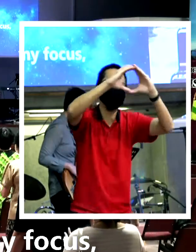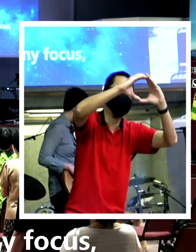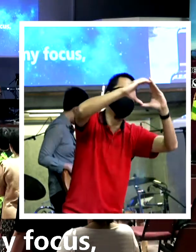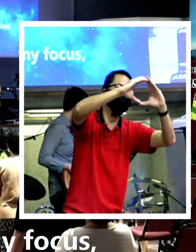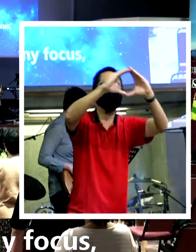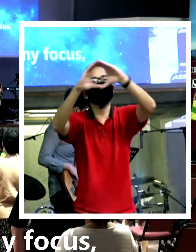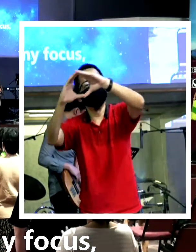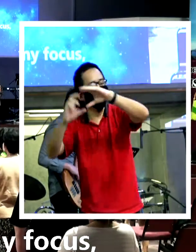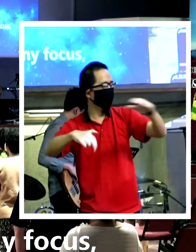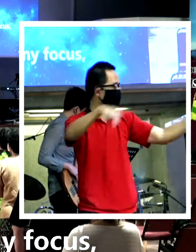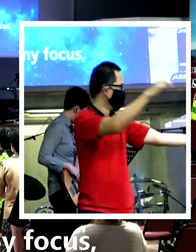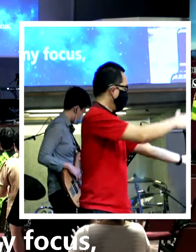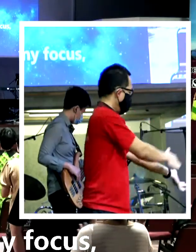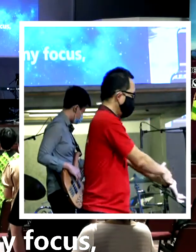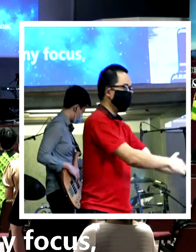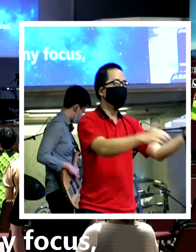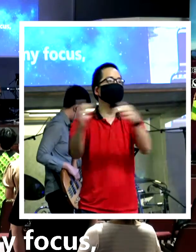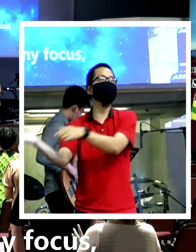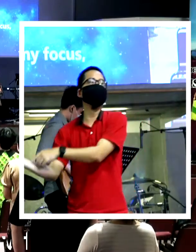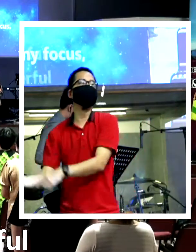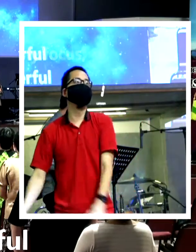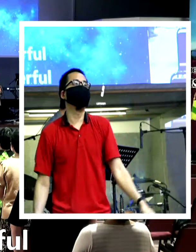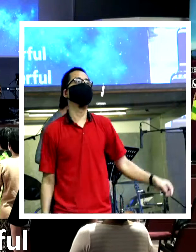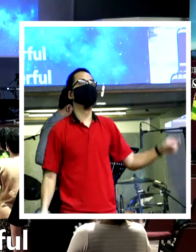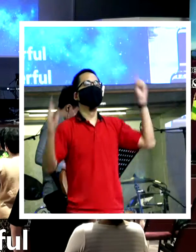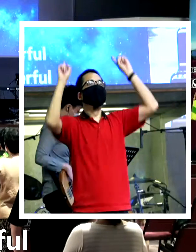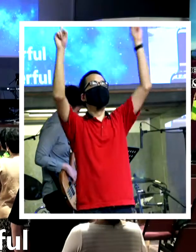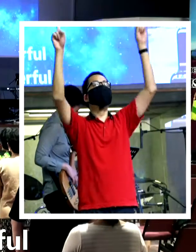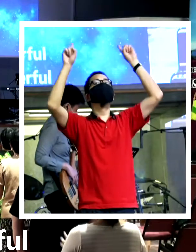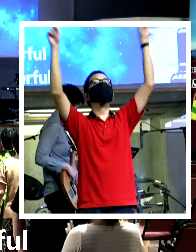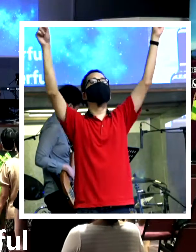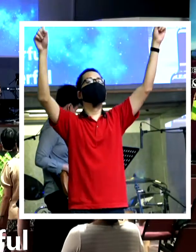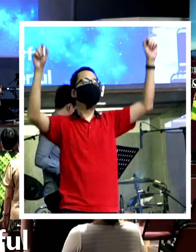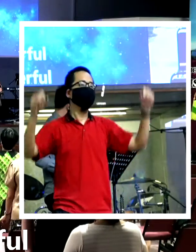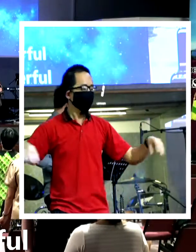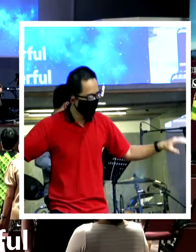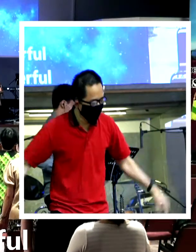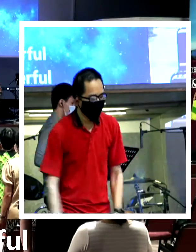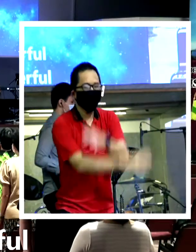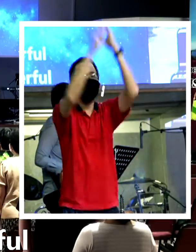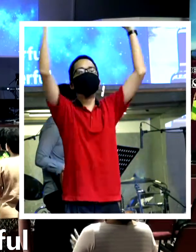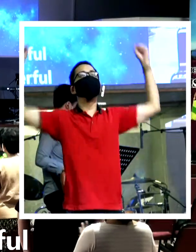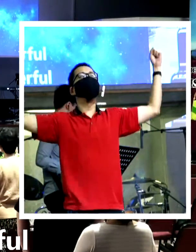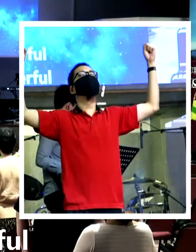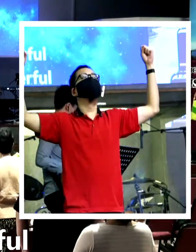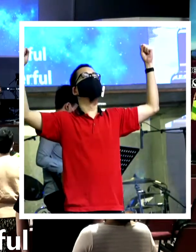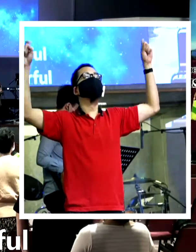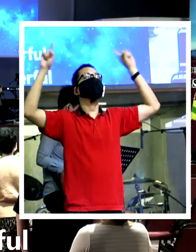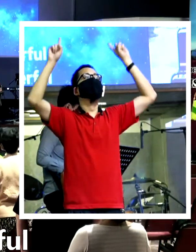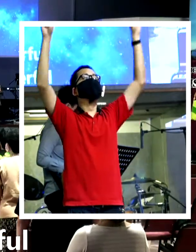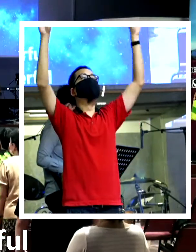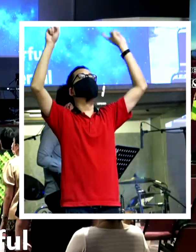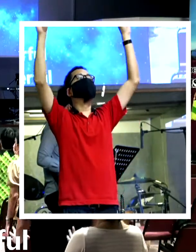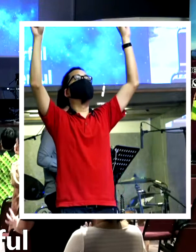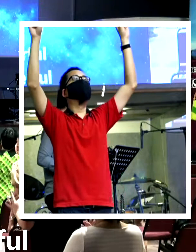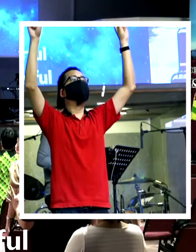my focus, Jesus. You are all powerful.